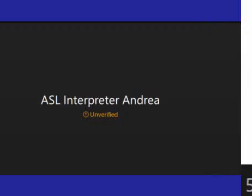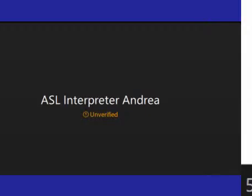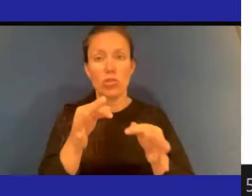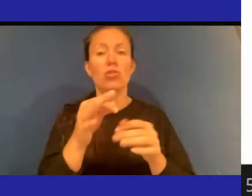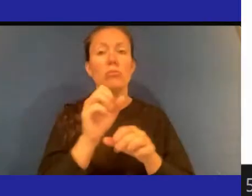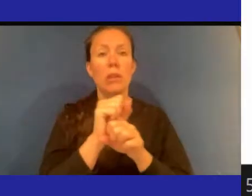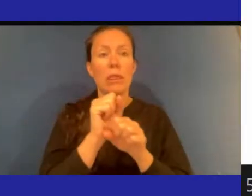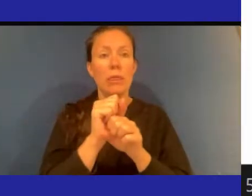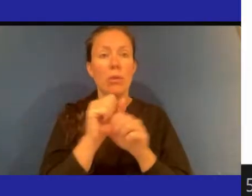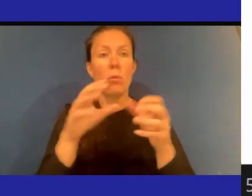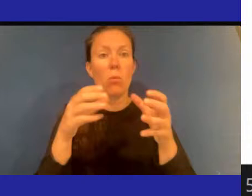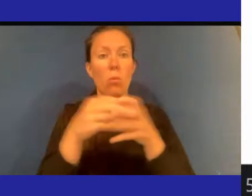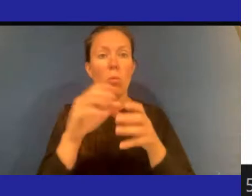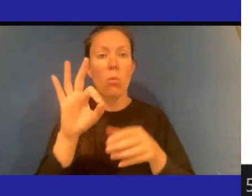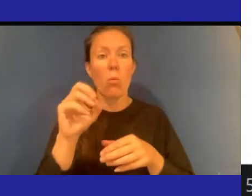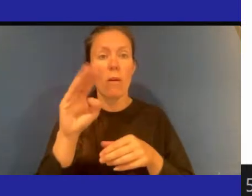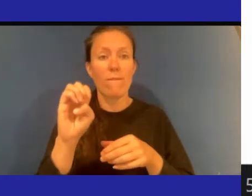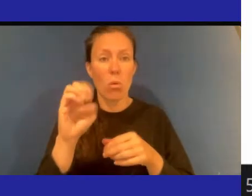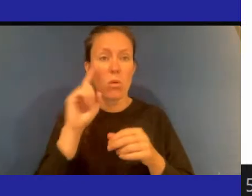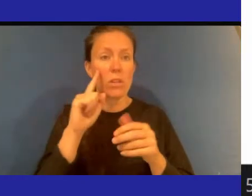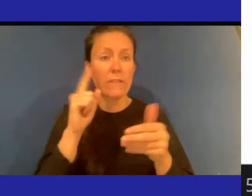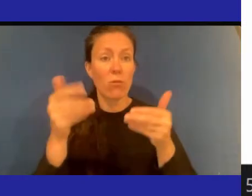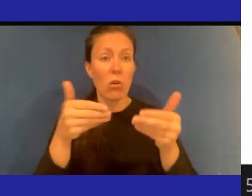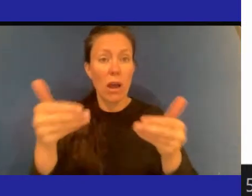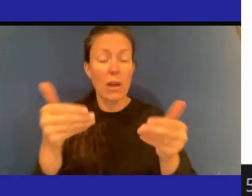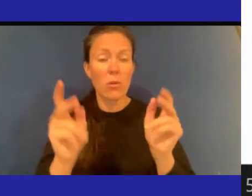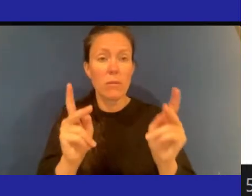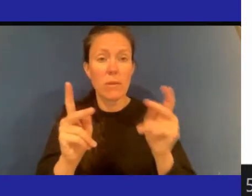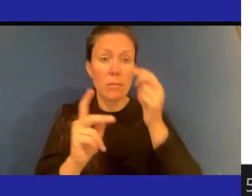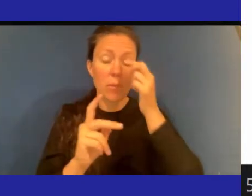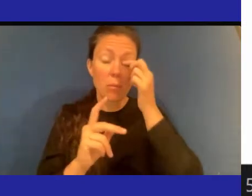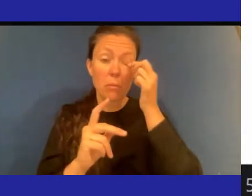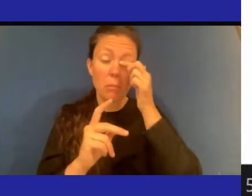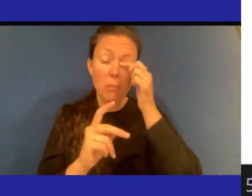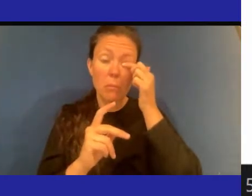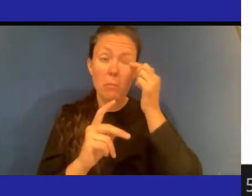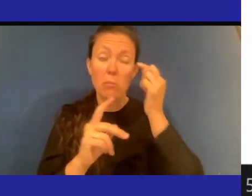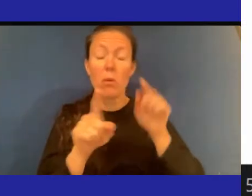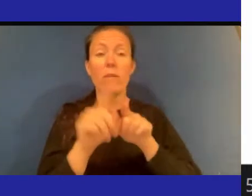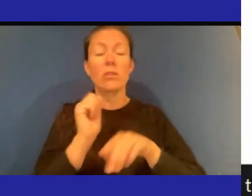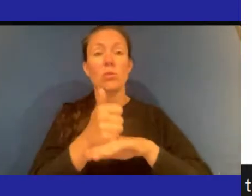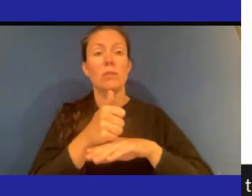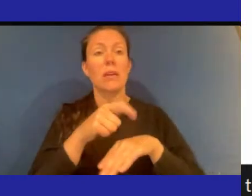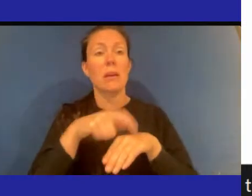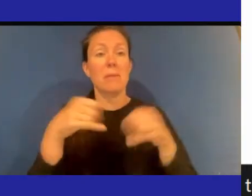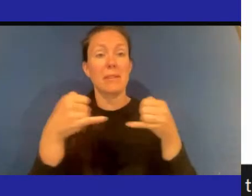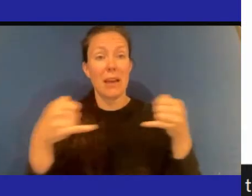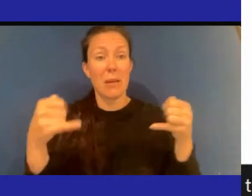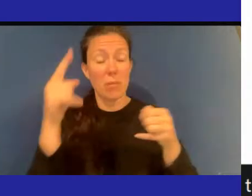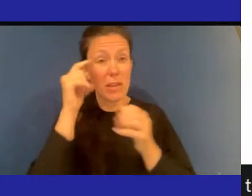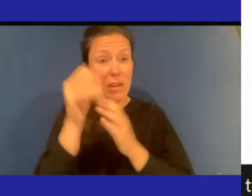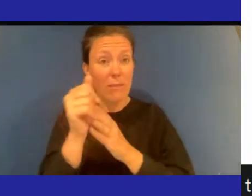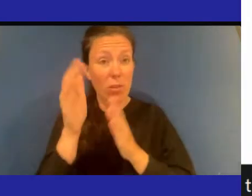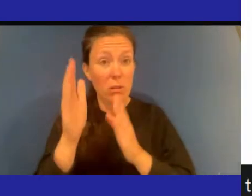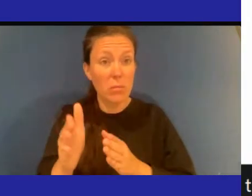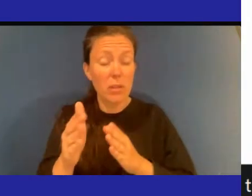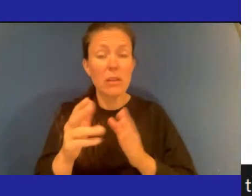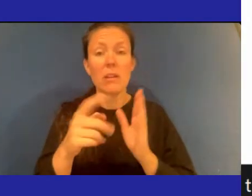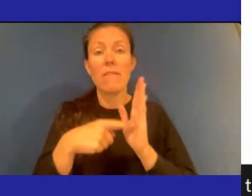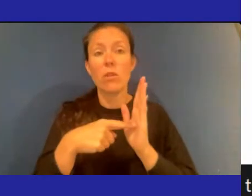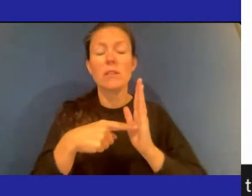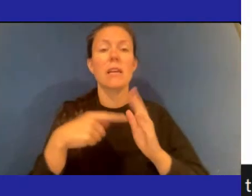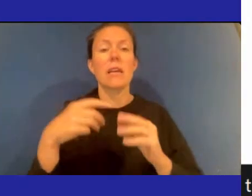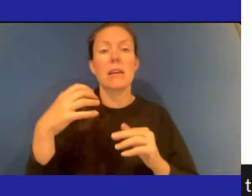hiring. And we've set up clinical time requirements for leadership, how much time we want chief medical officers, chairs, and others to